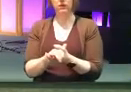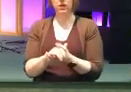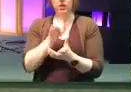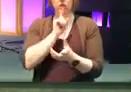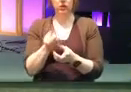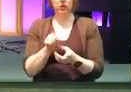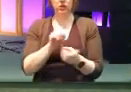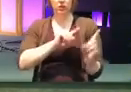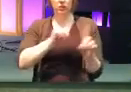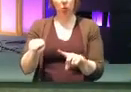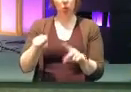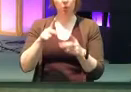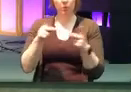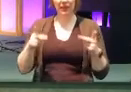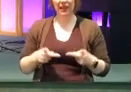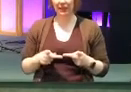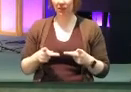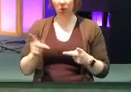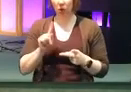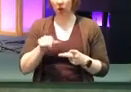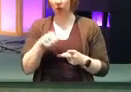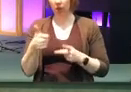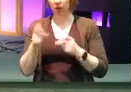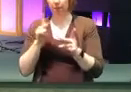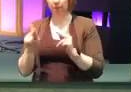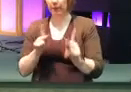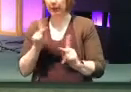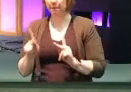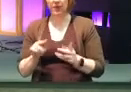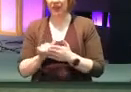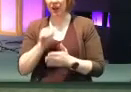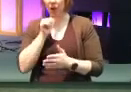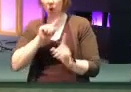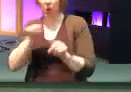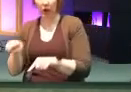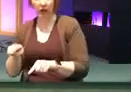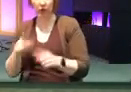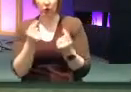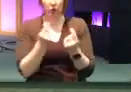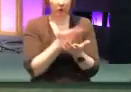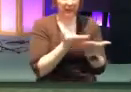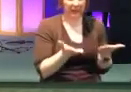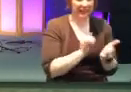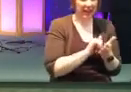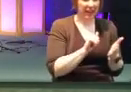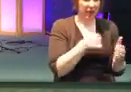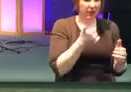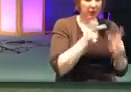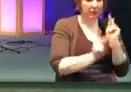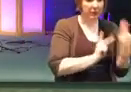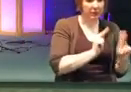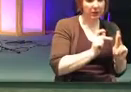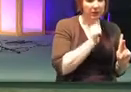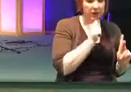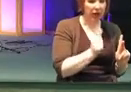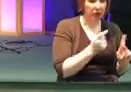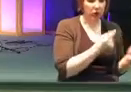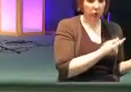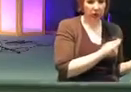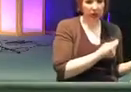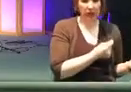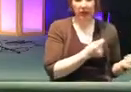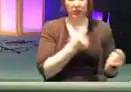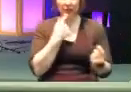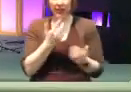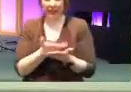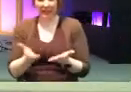go places where other people are not going, to do things that other people are not doing, to say things that other people are not saying, to reach people that